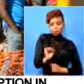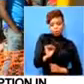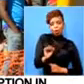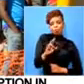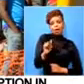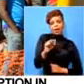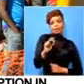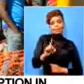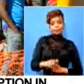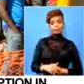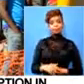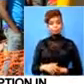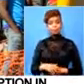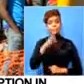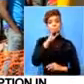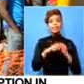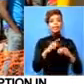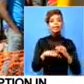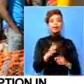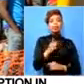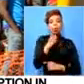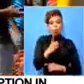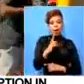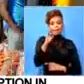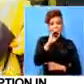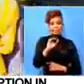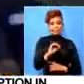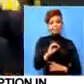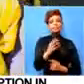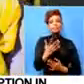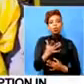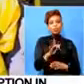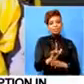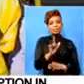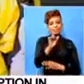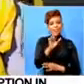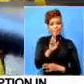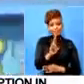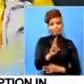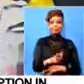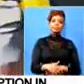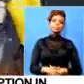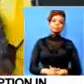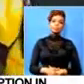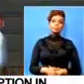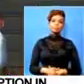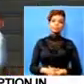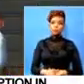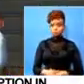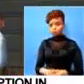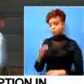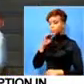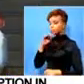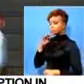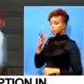about 1% of 17 rand. So in other words, Dr. Mashilo, you haven't